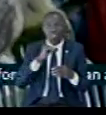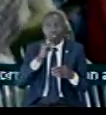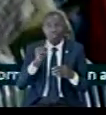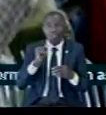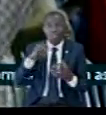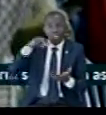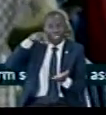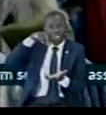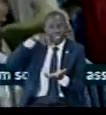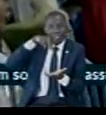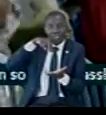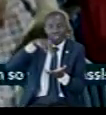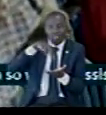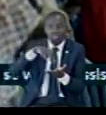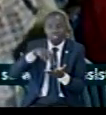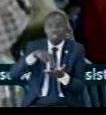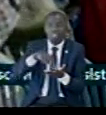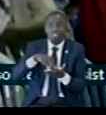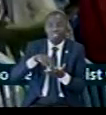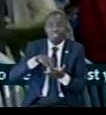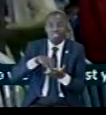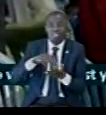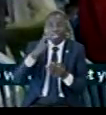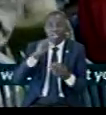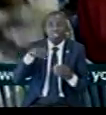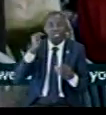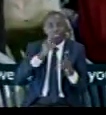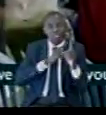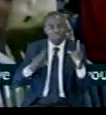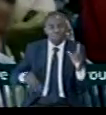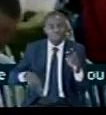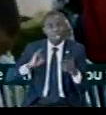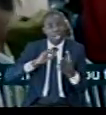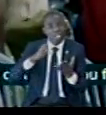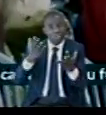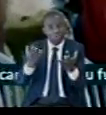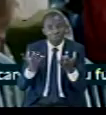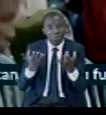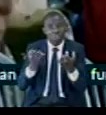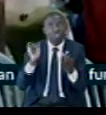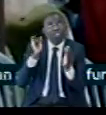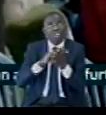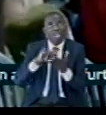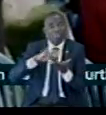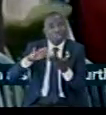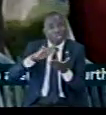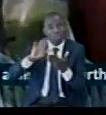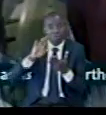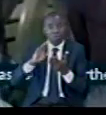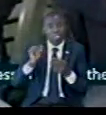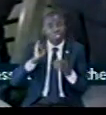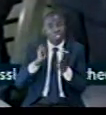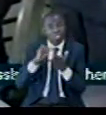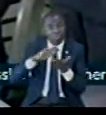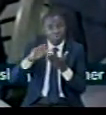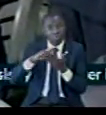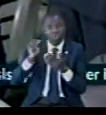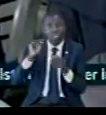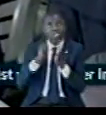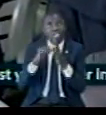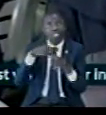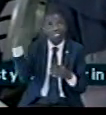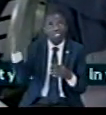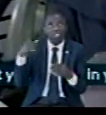want that favor, that forgiveness. I want that pardon. I want that eternal